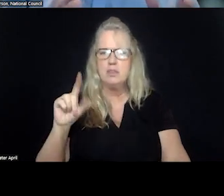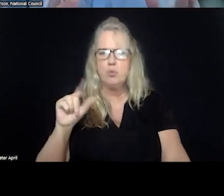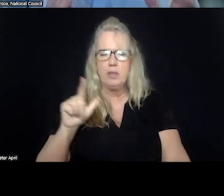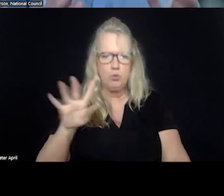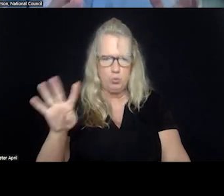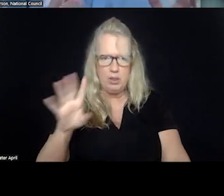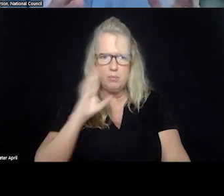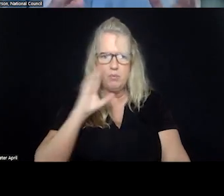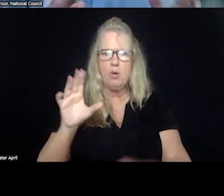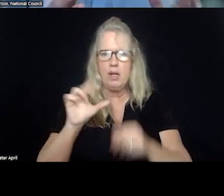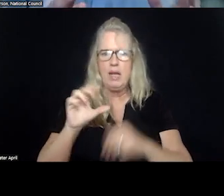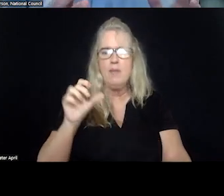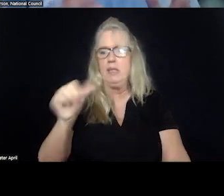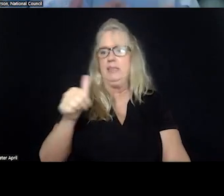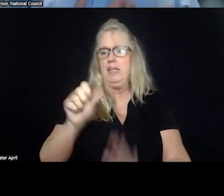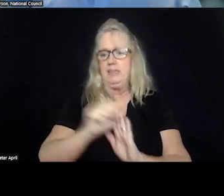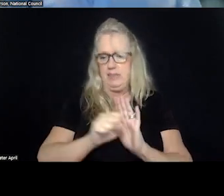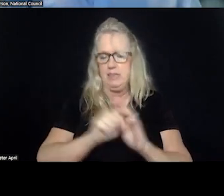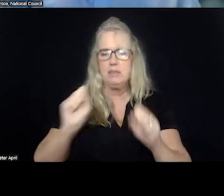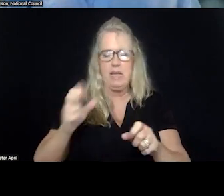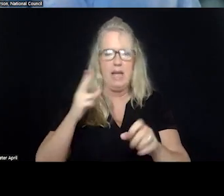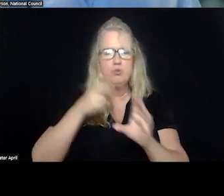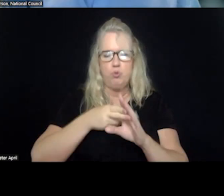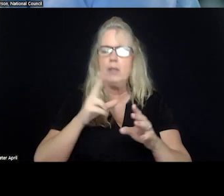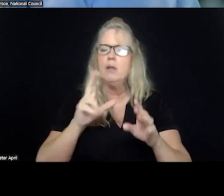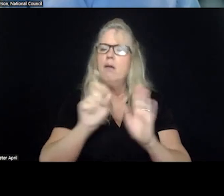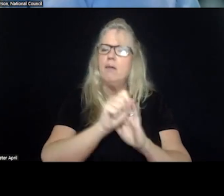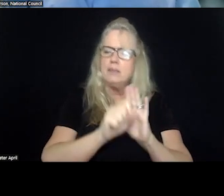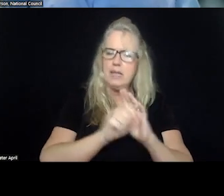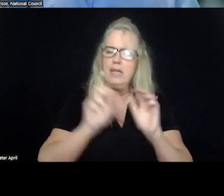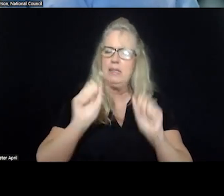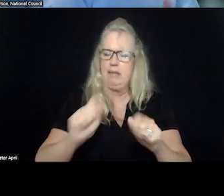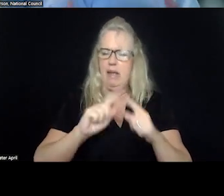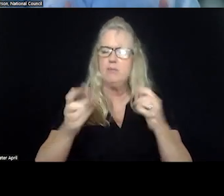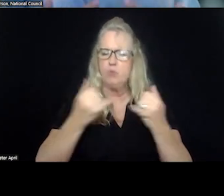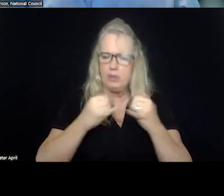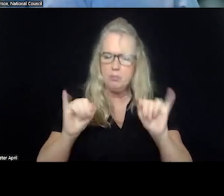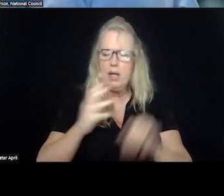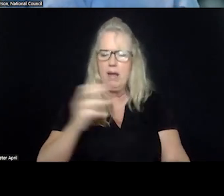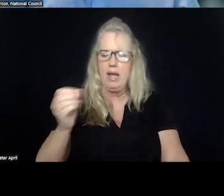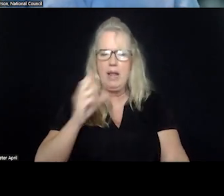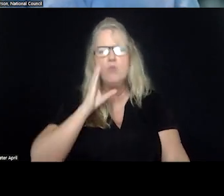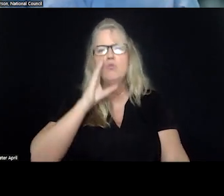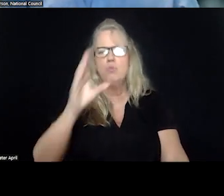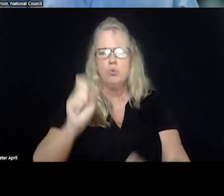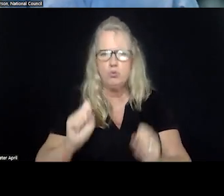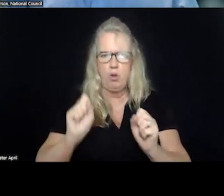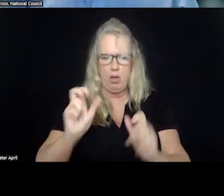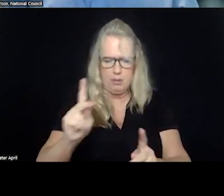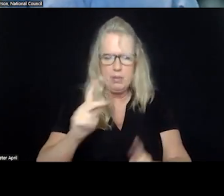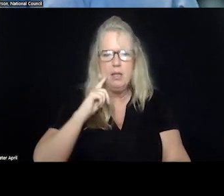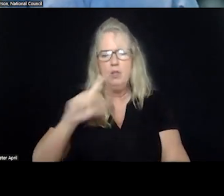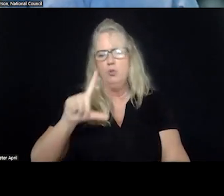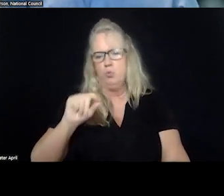for 10 states to join it, states are also able to build this independently, and there's future opportunities. So in